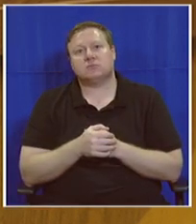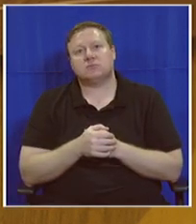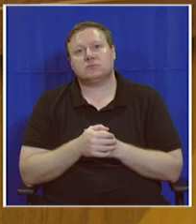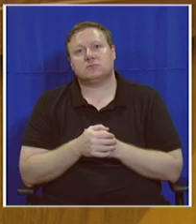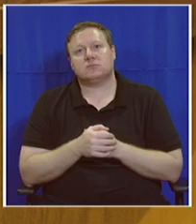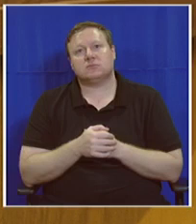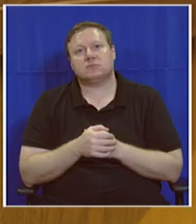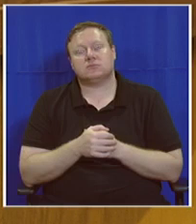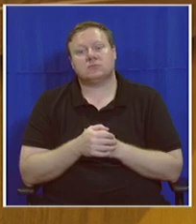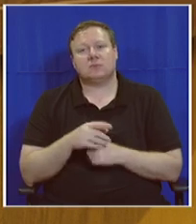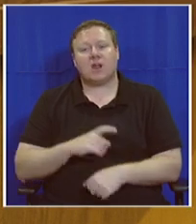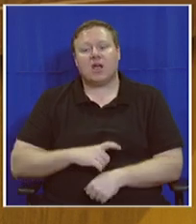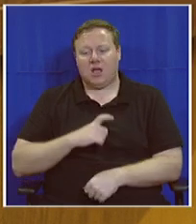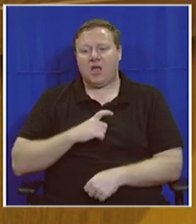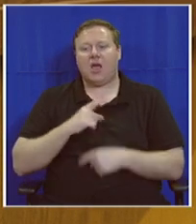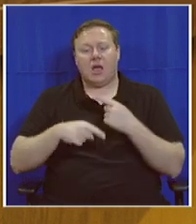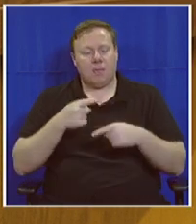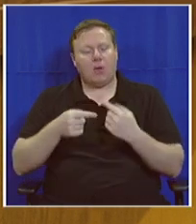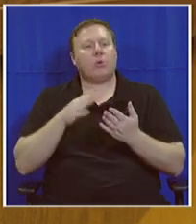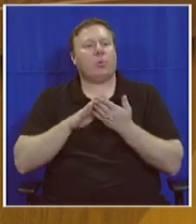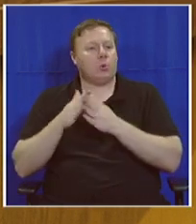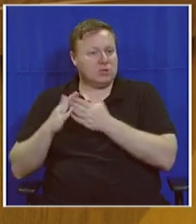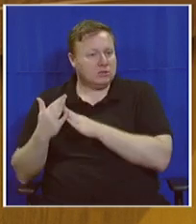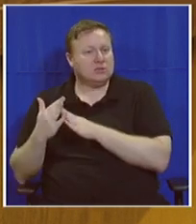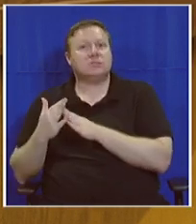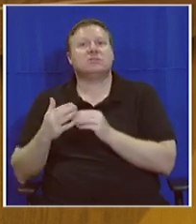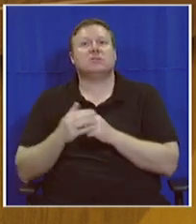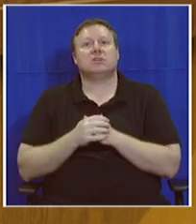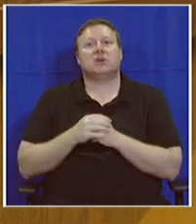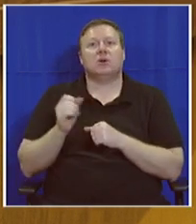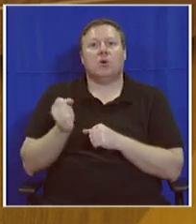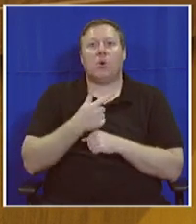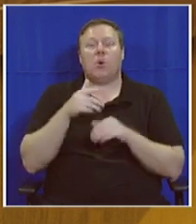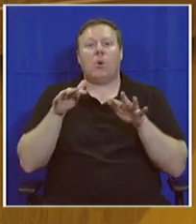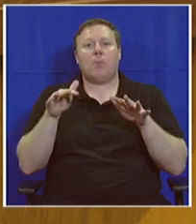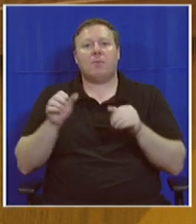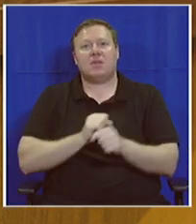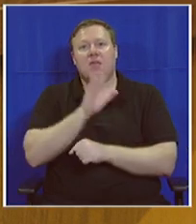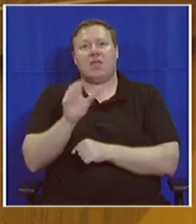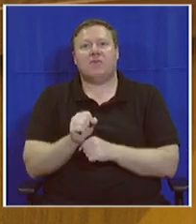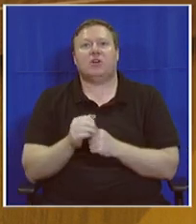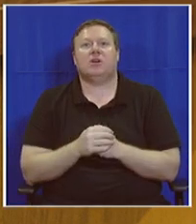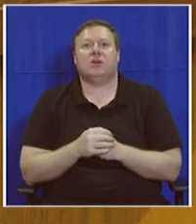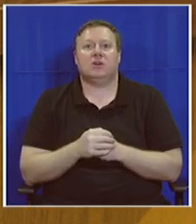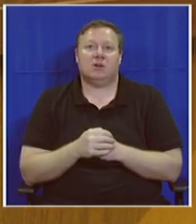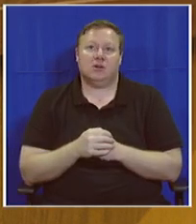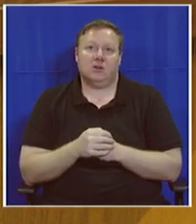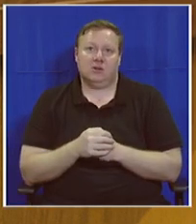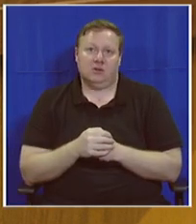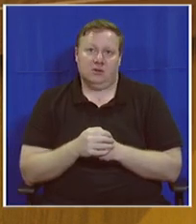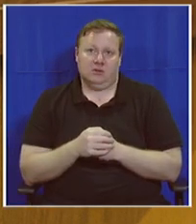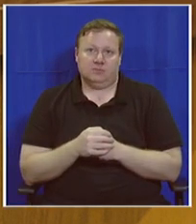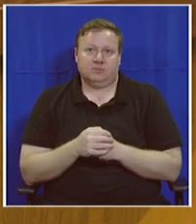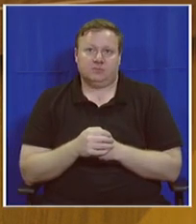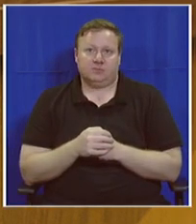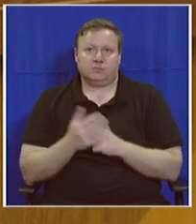She cared for the community and all the people in South Africa, as it is evidenced